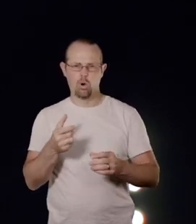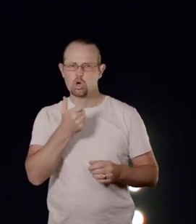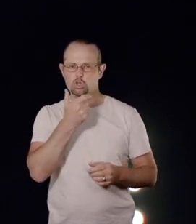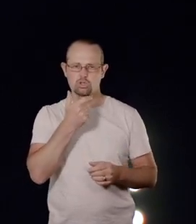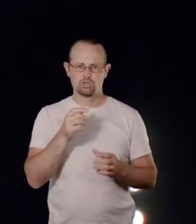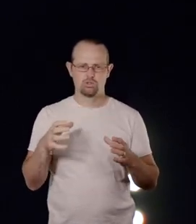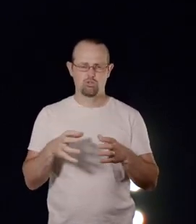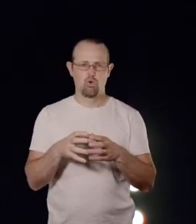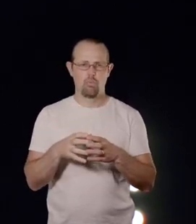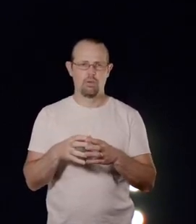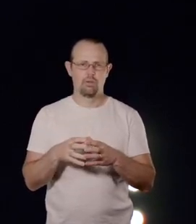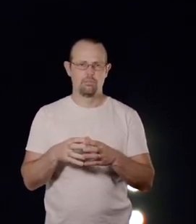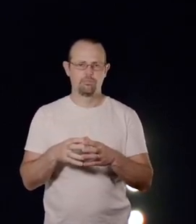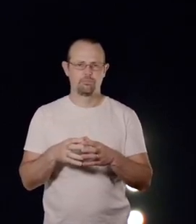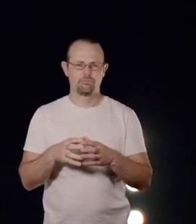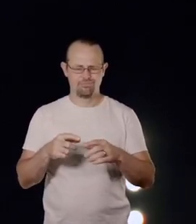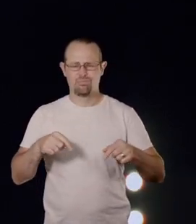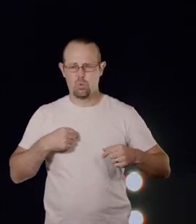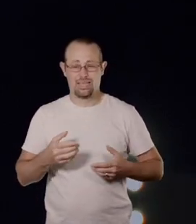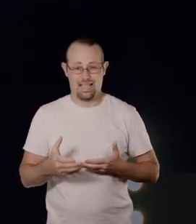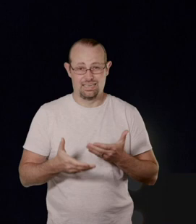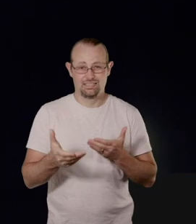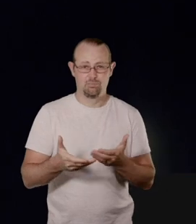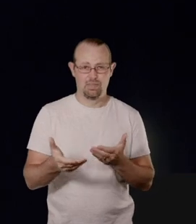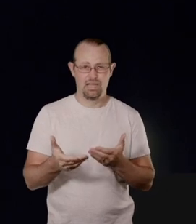the pastors online, or if you wanted to email in at